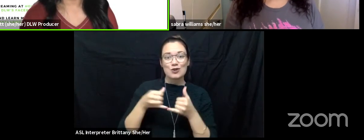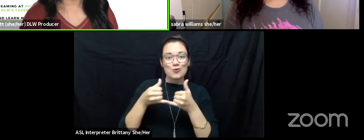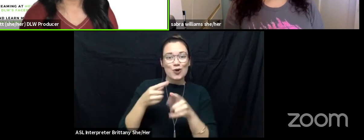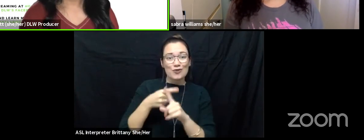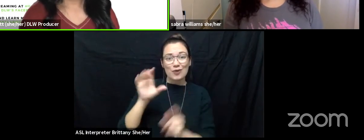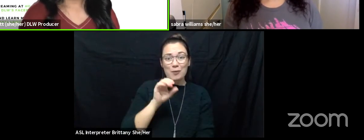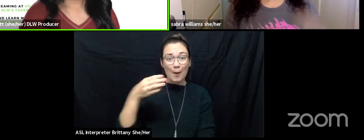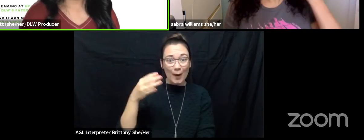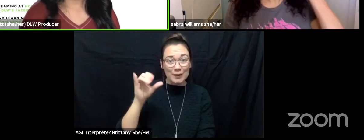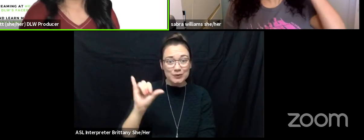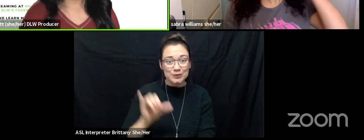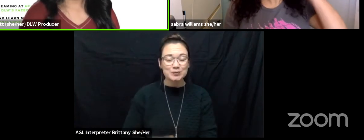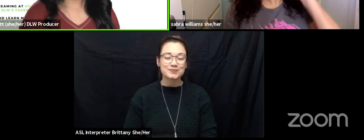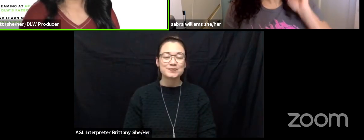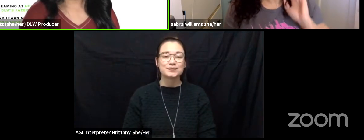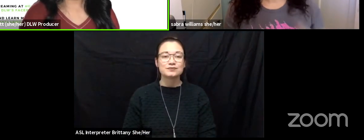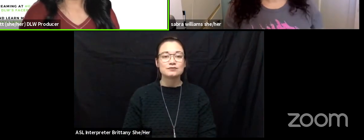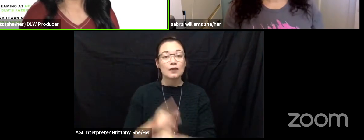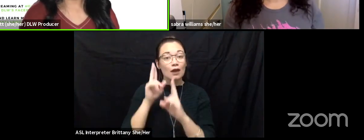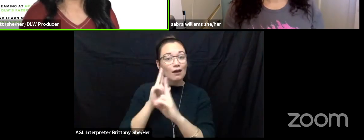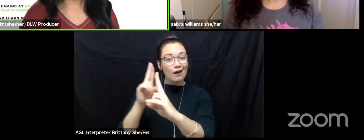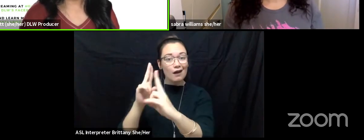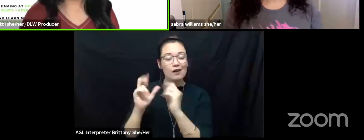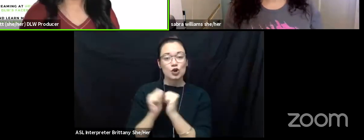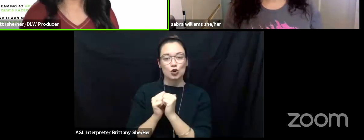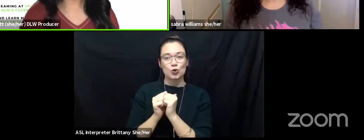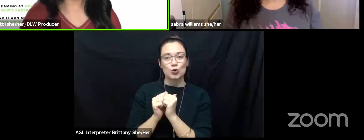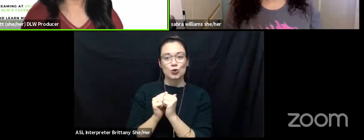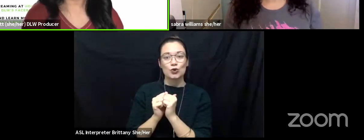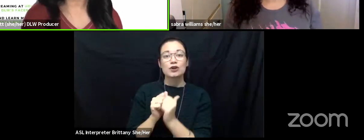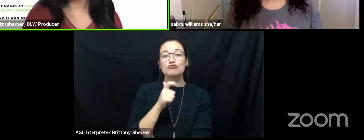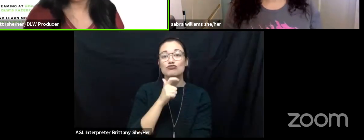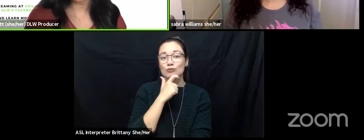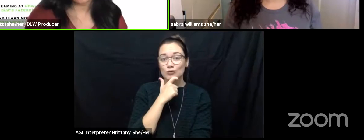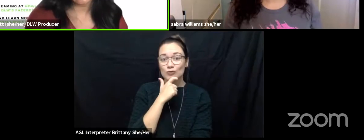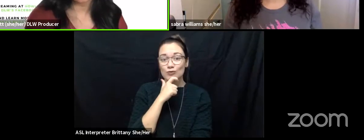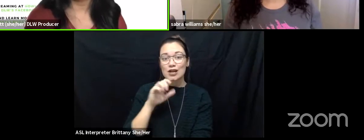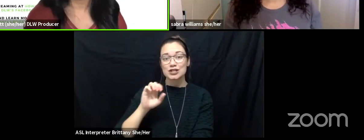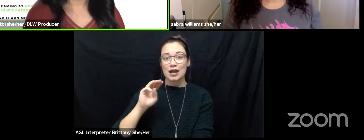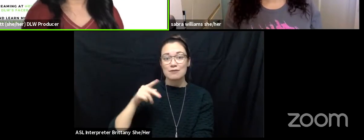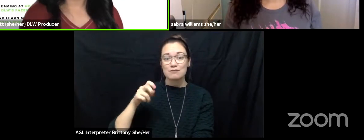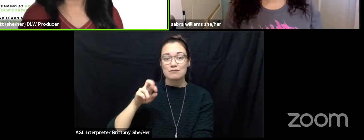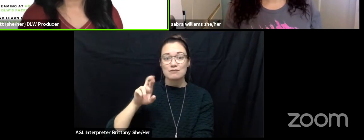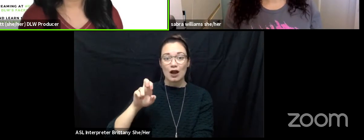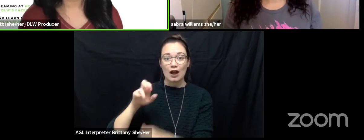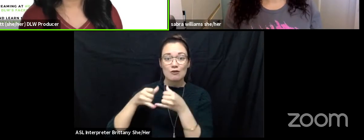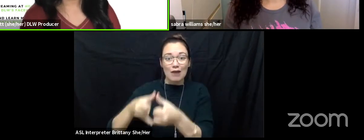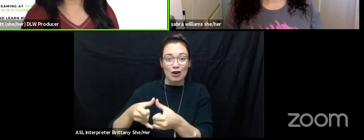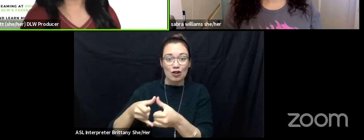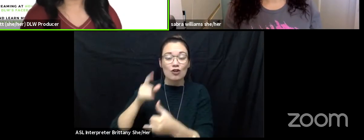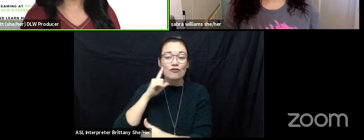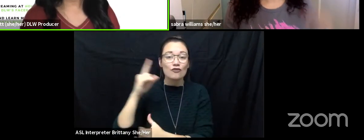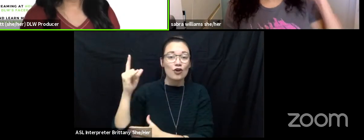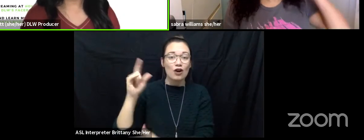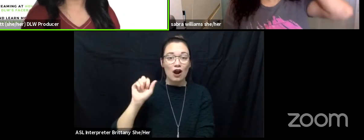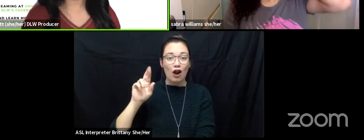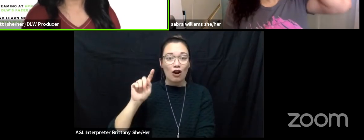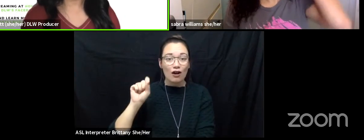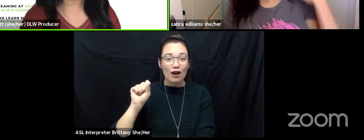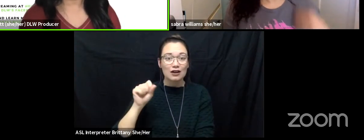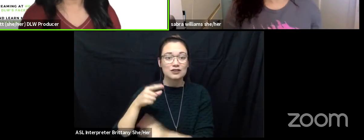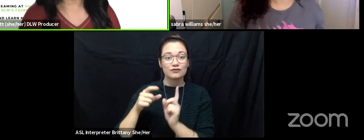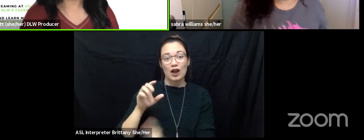2016, and being honored with the British Empire Medal for services to the arts and prison reform by Queen Elizabeth